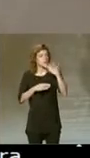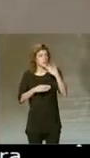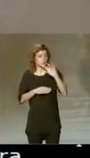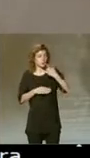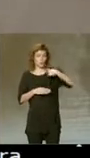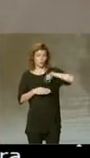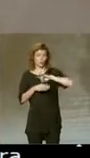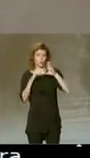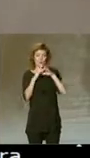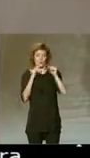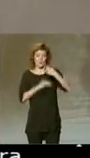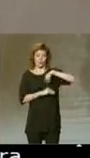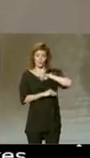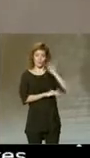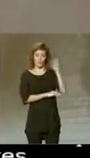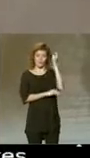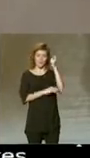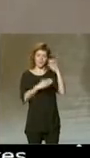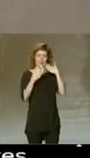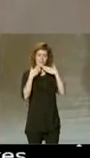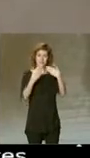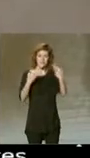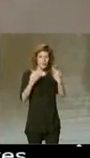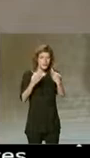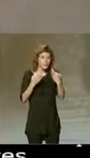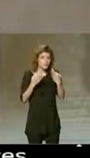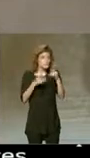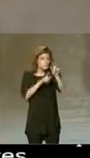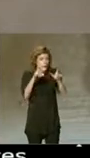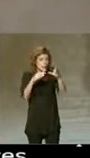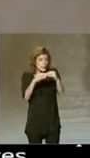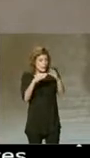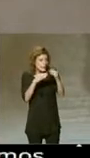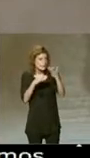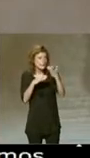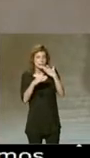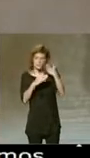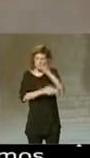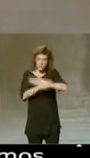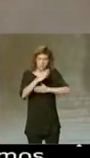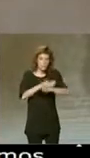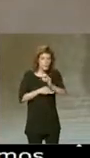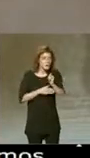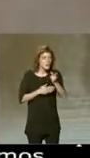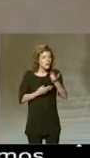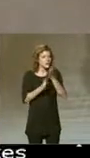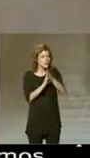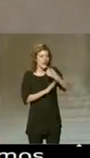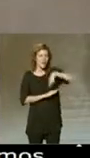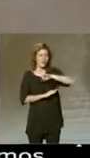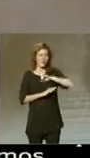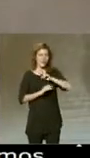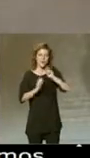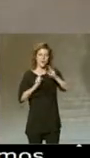wide range of needs, if we succeed in dealing well